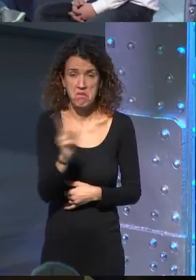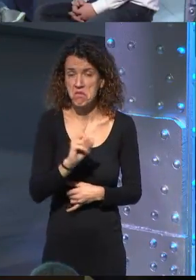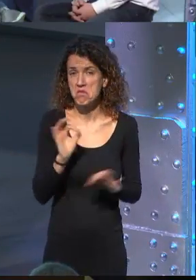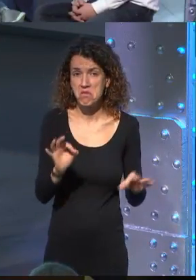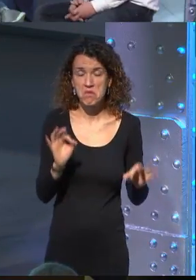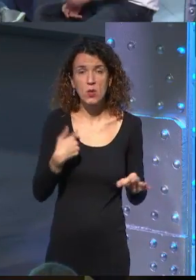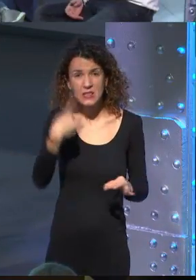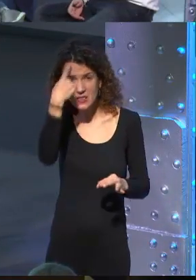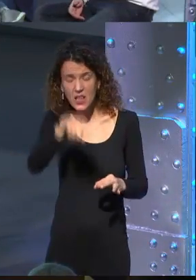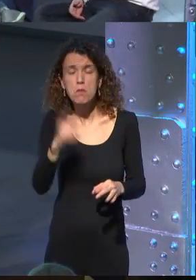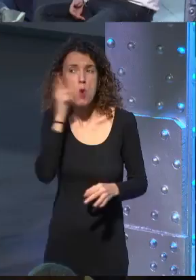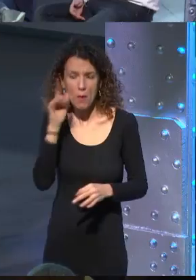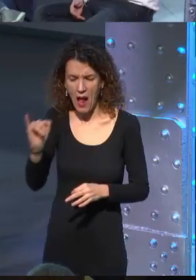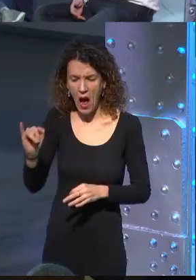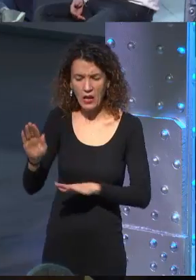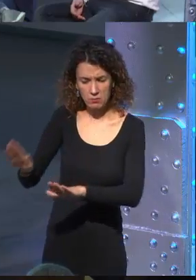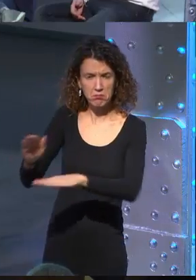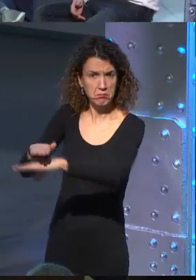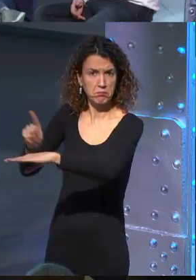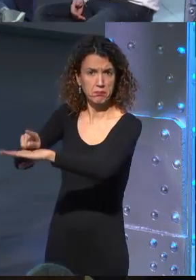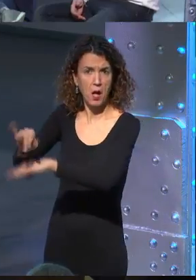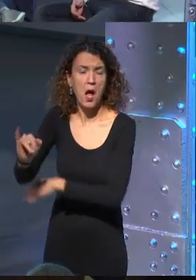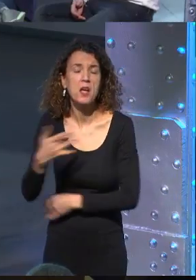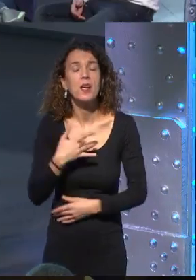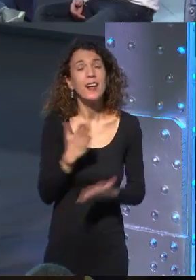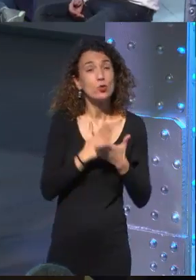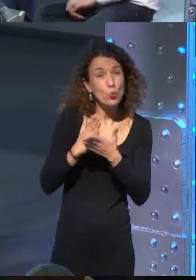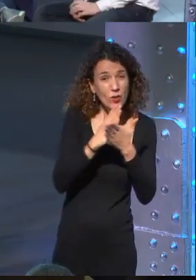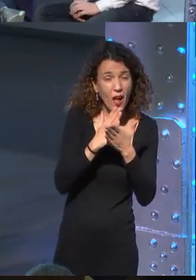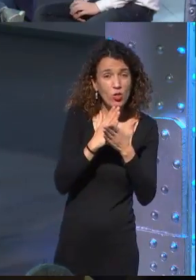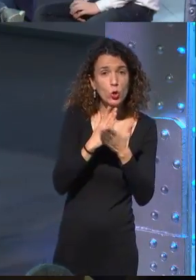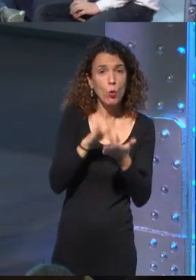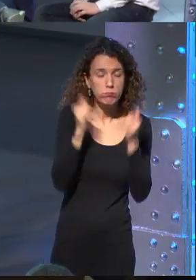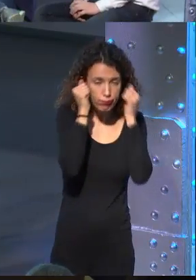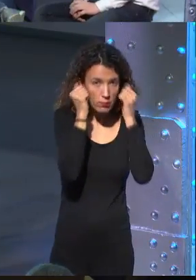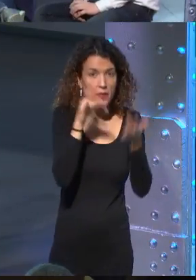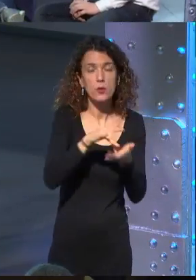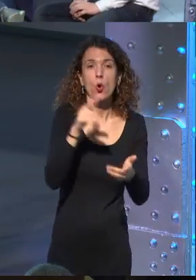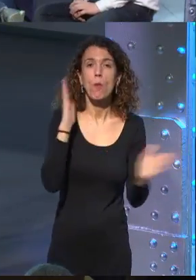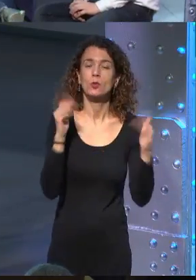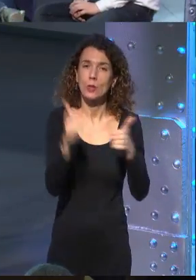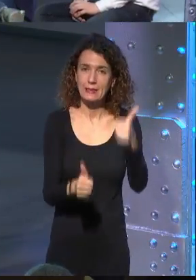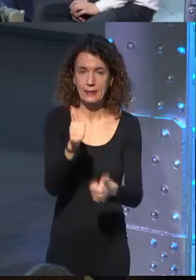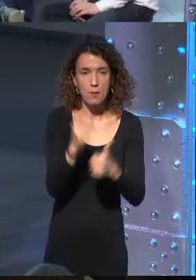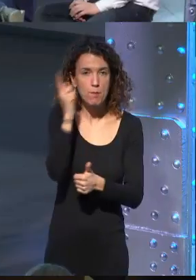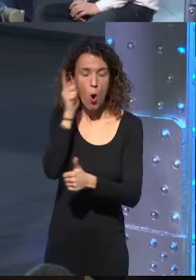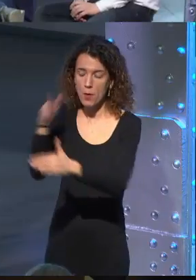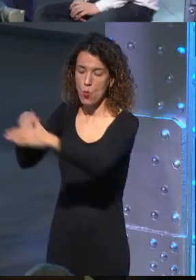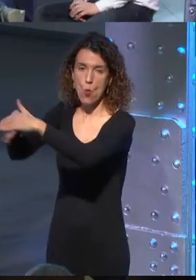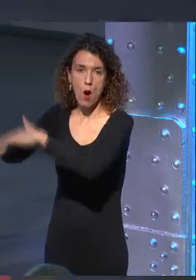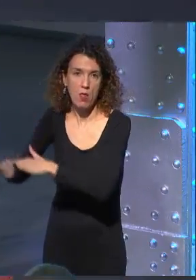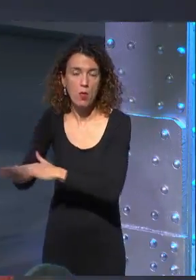little, when I was in the school, I knew that my mobile phone was not accessible while I was at school. And when